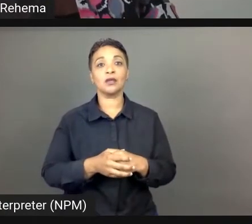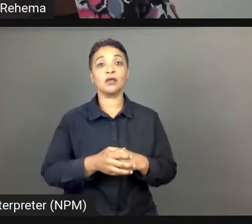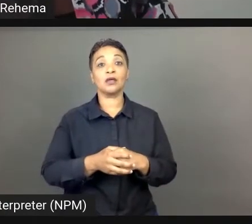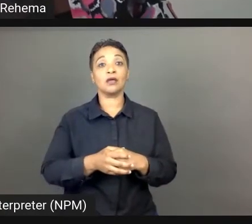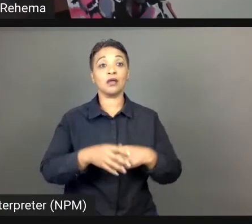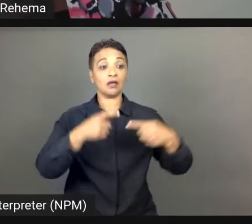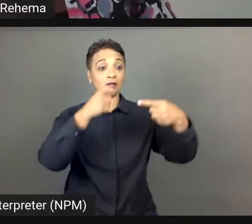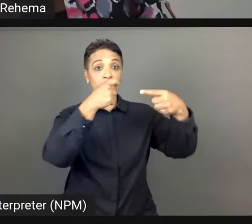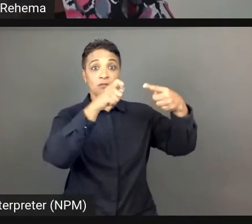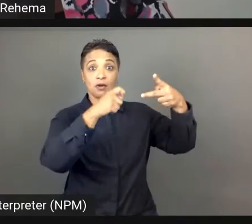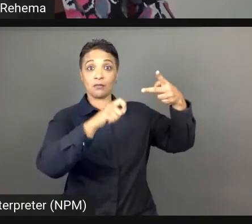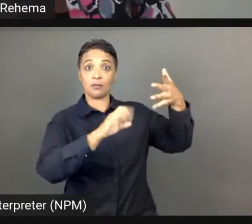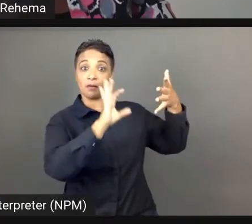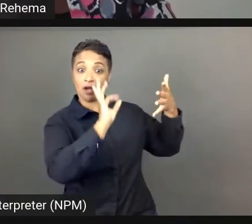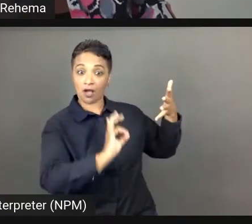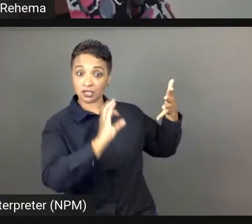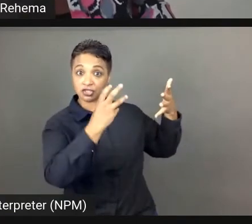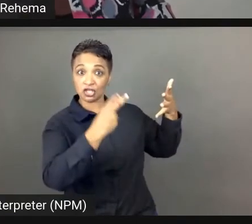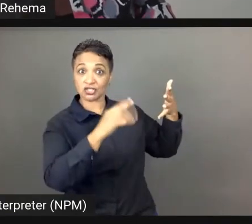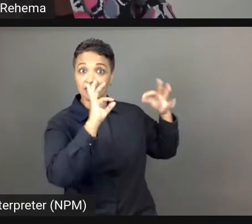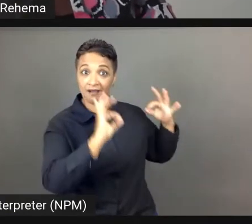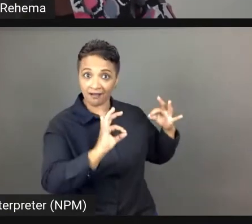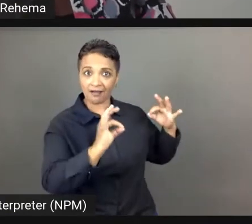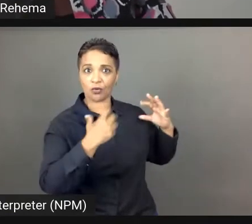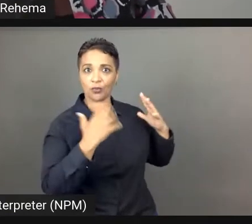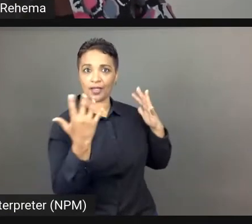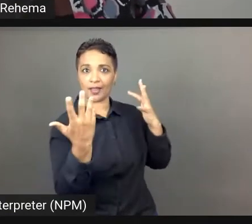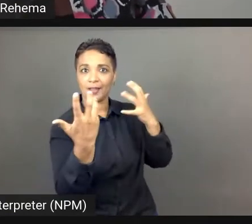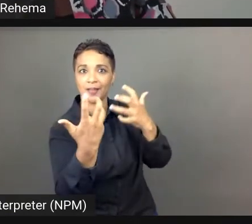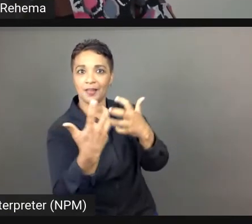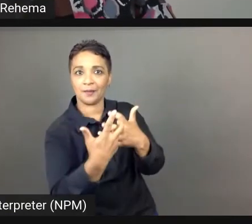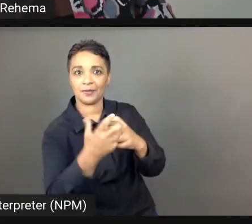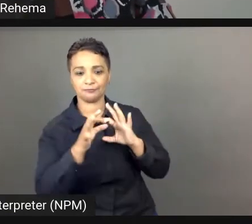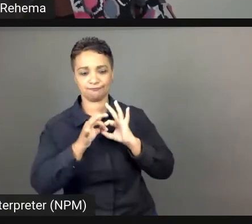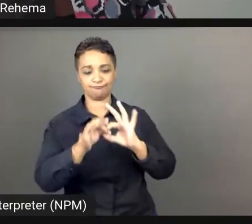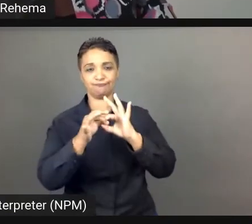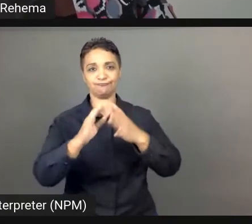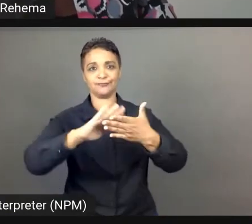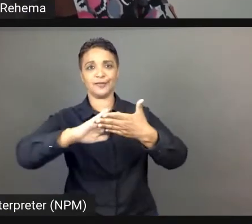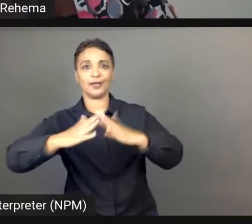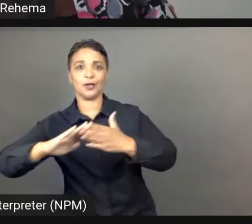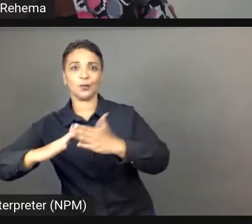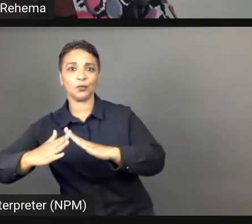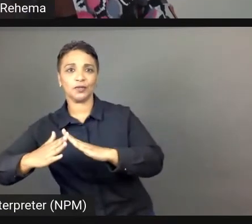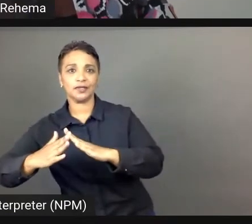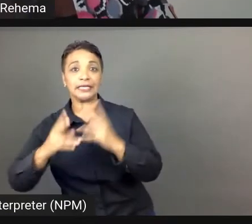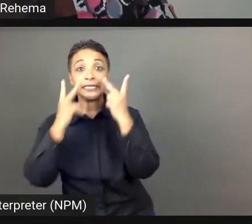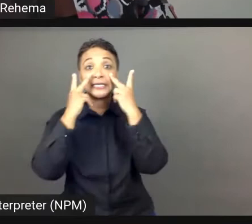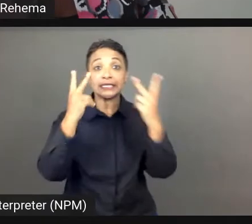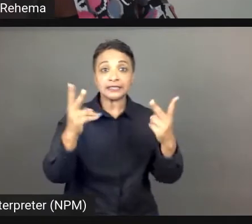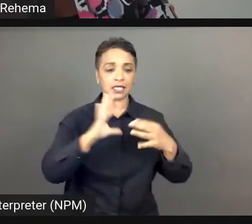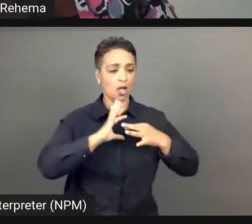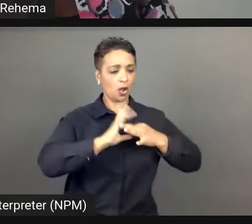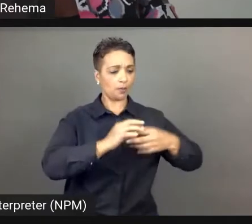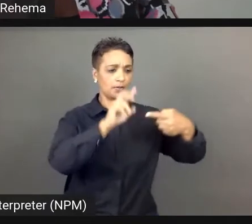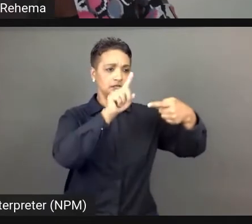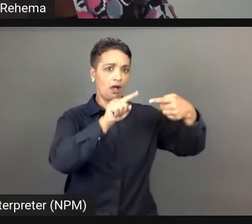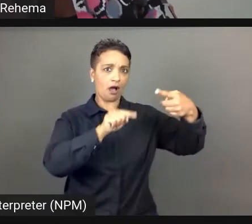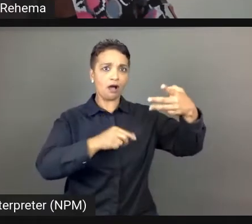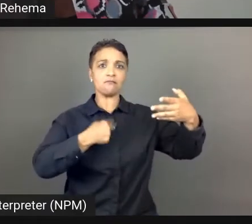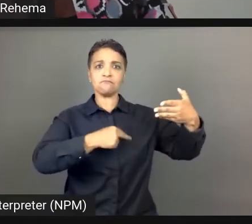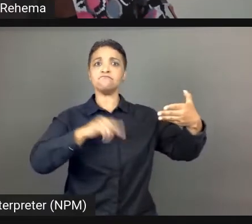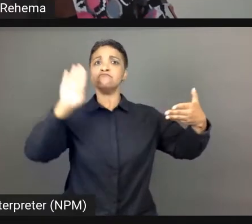serve. In terms of when you look at the commitments, there are certain things that we used not to do, especially involving